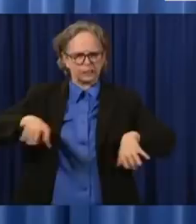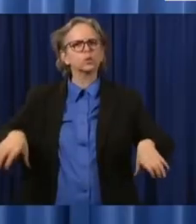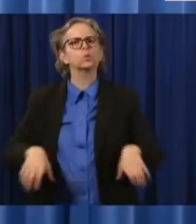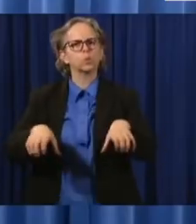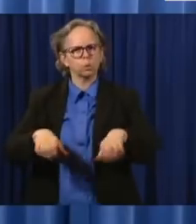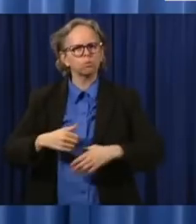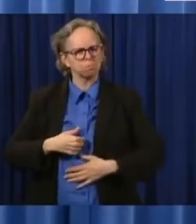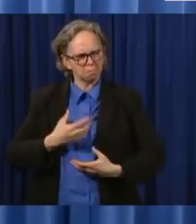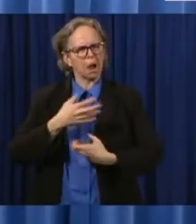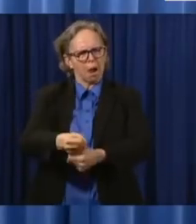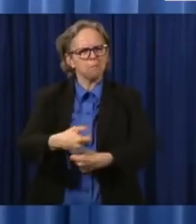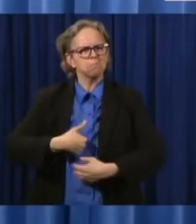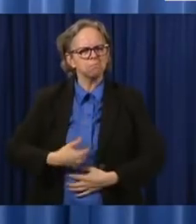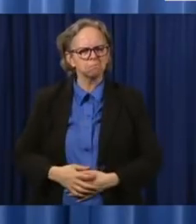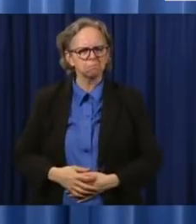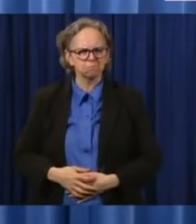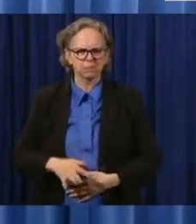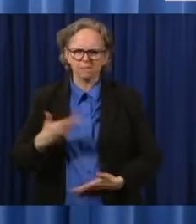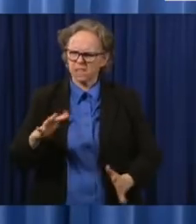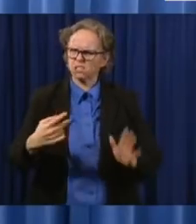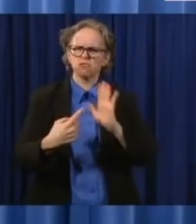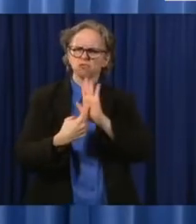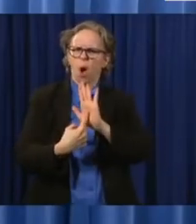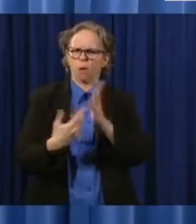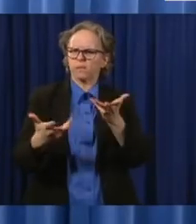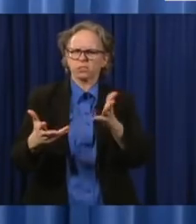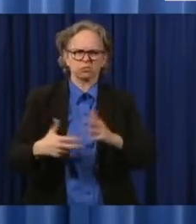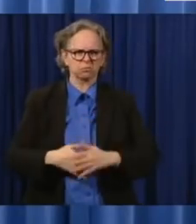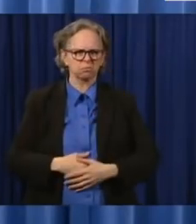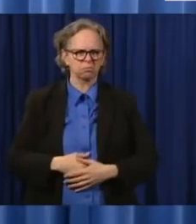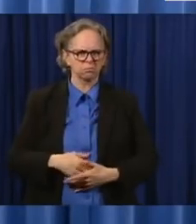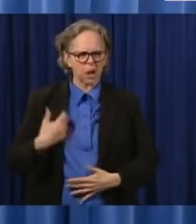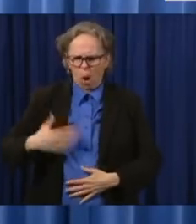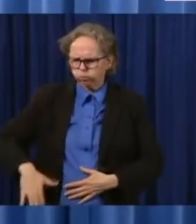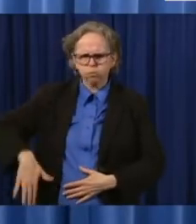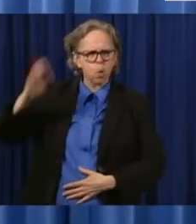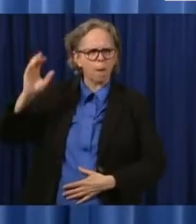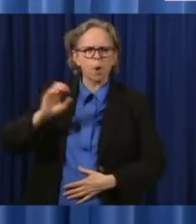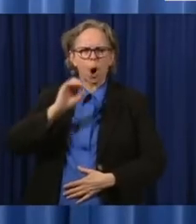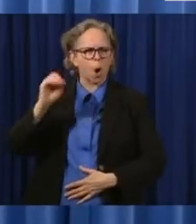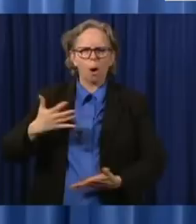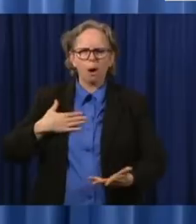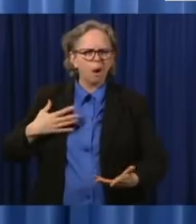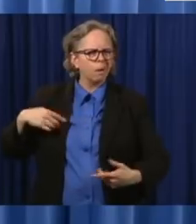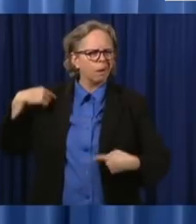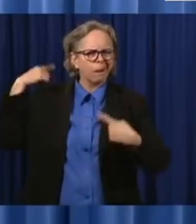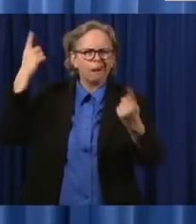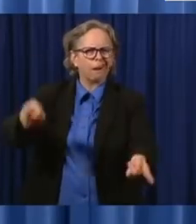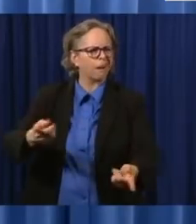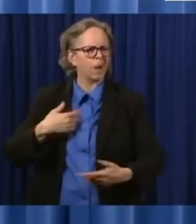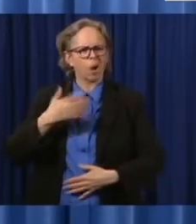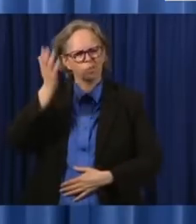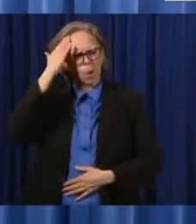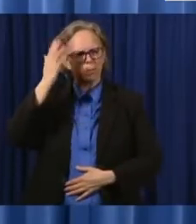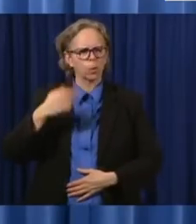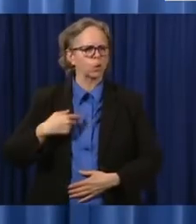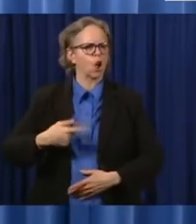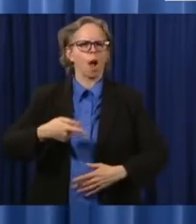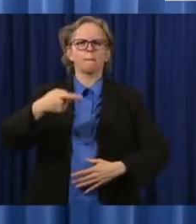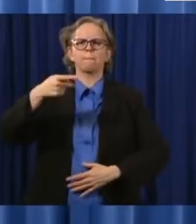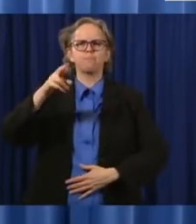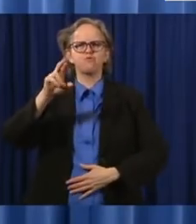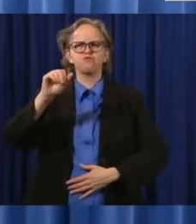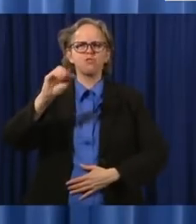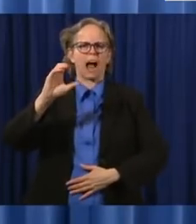I think my life experience with Ohioans, I think we're a practical people. I think we're people who just roll